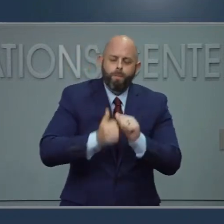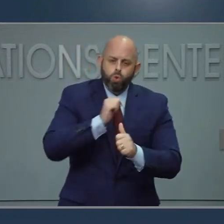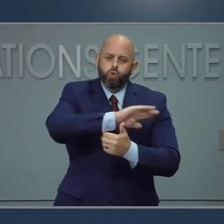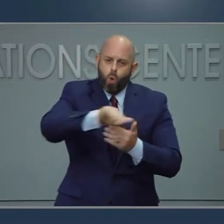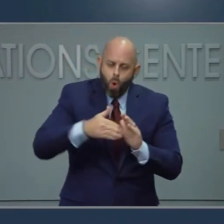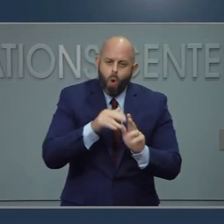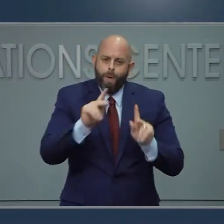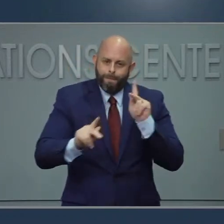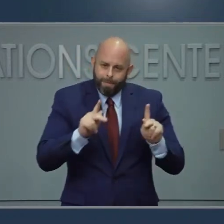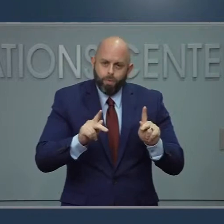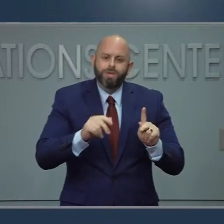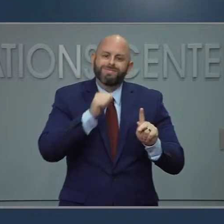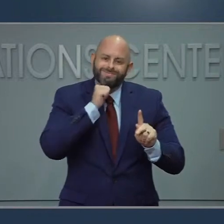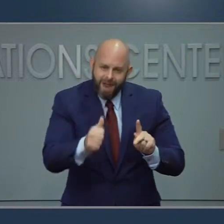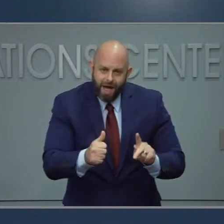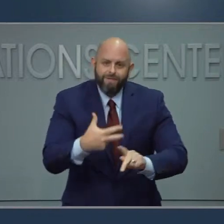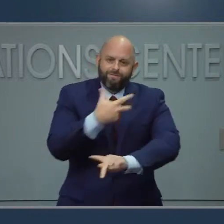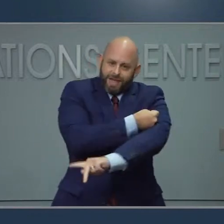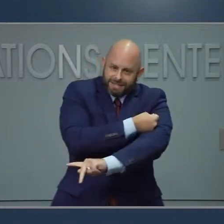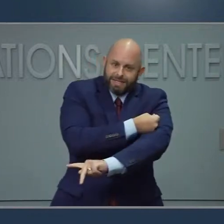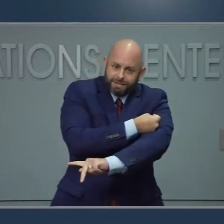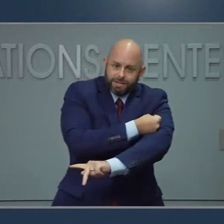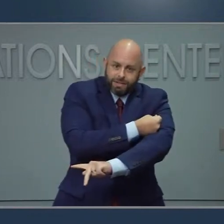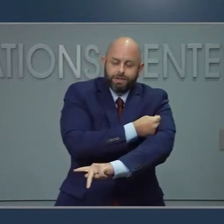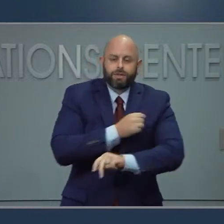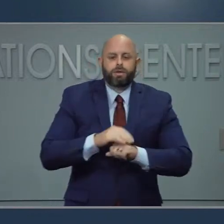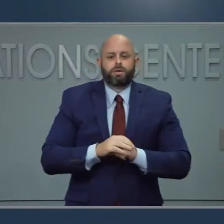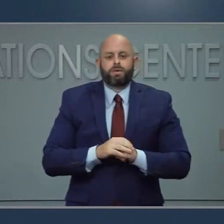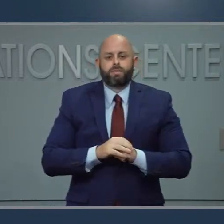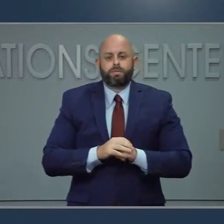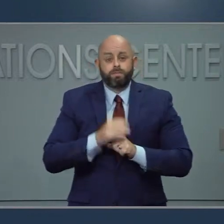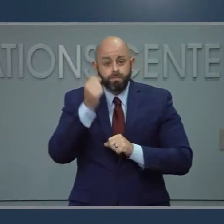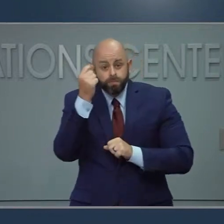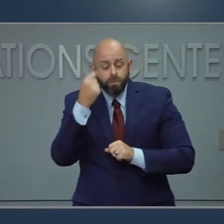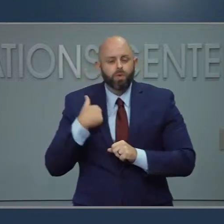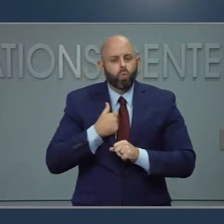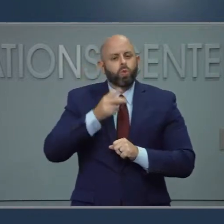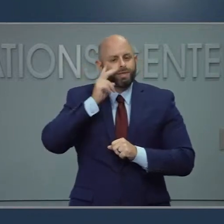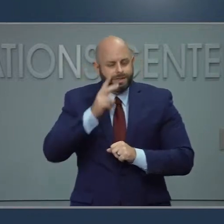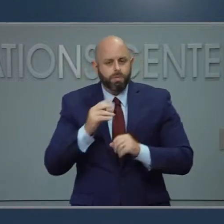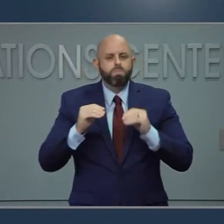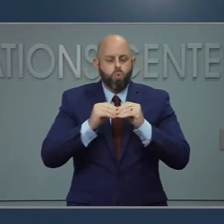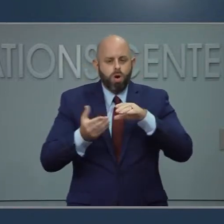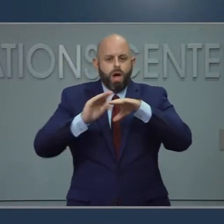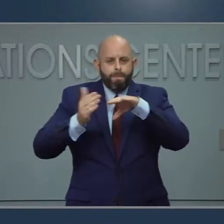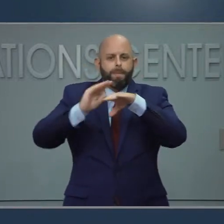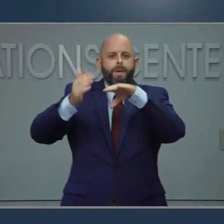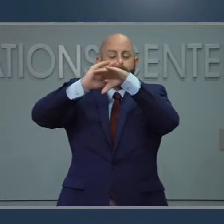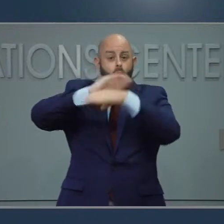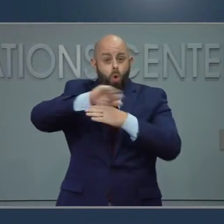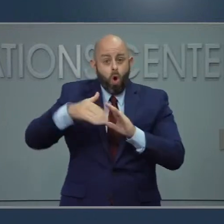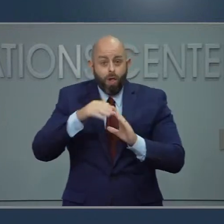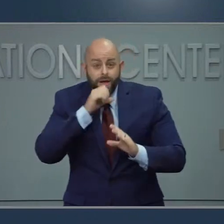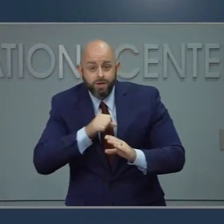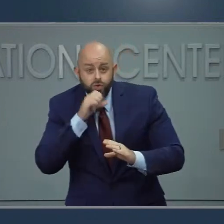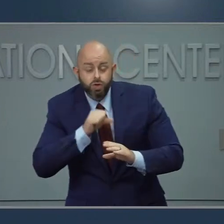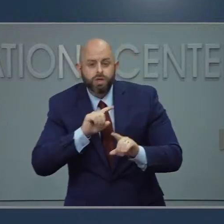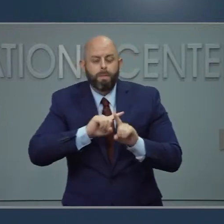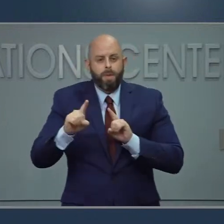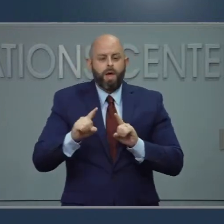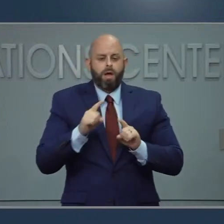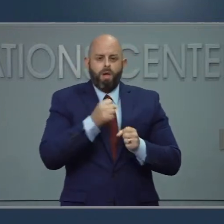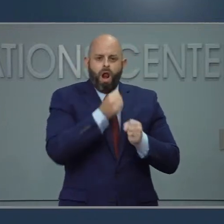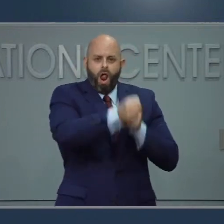fully vaccinated. And while we're seeing increases in all age groups, admissions have increased by 200%